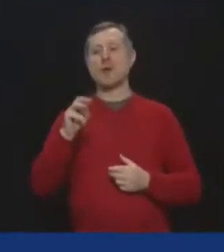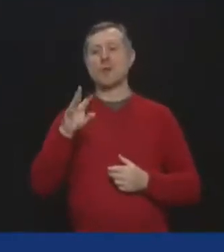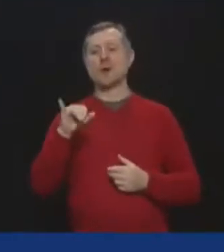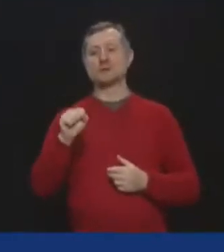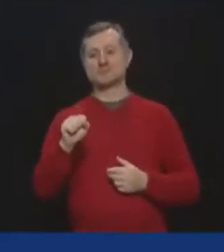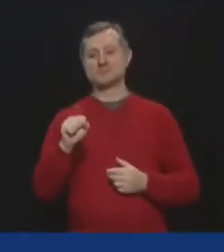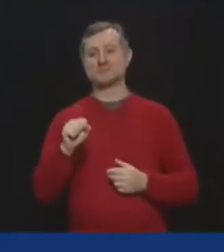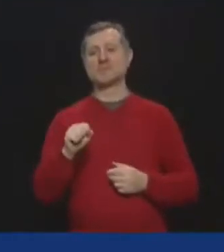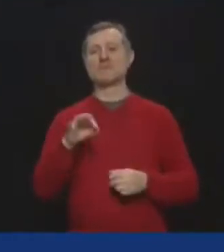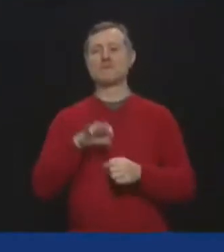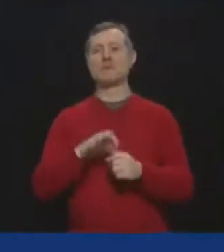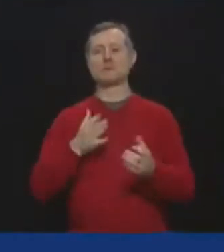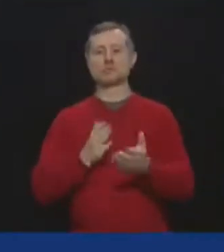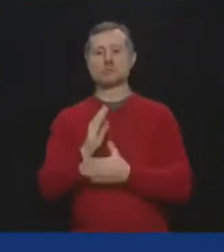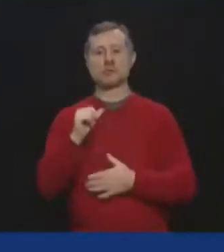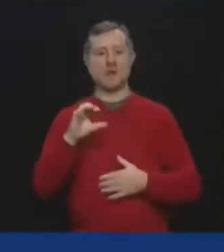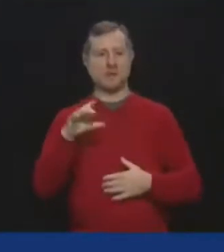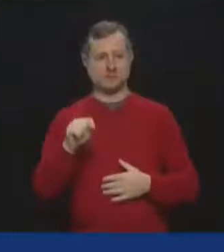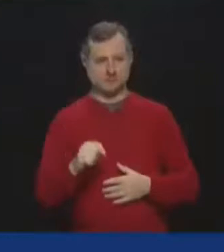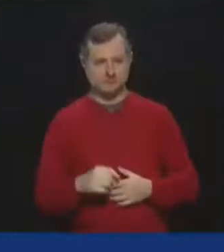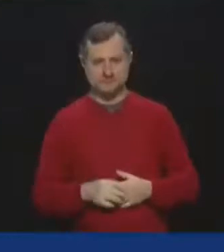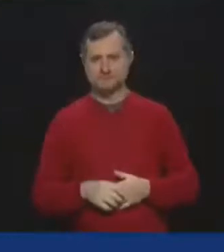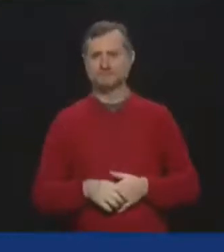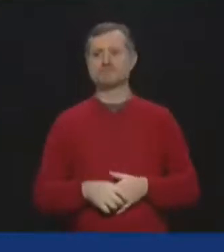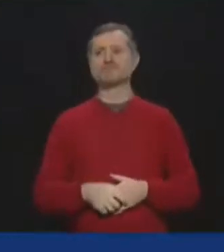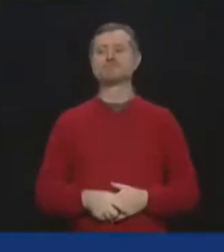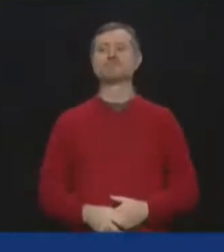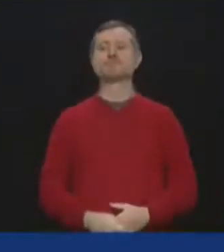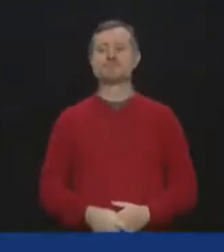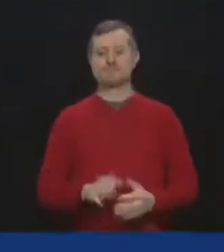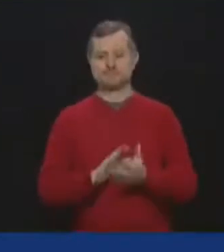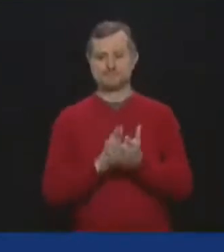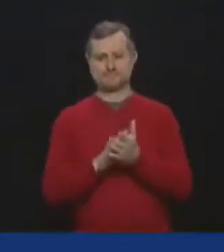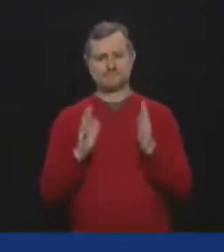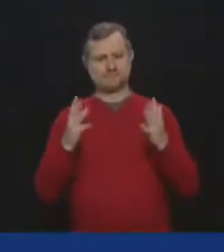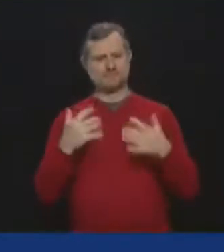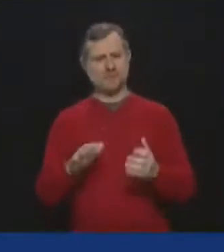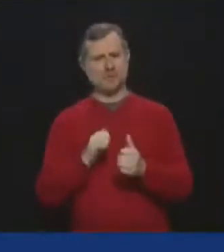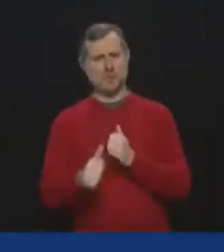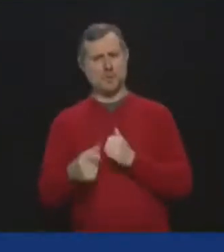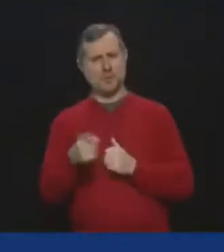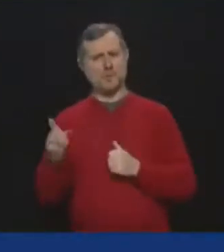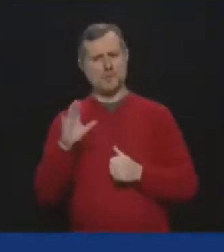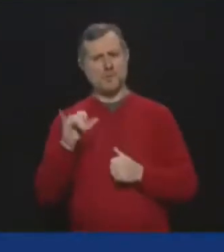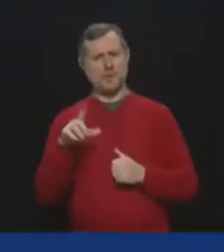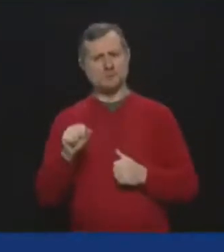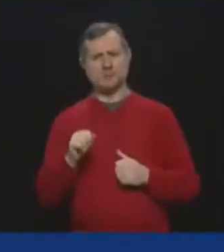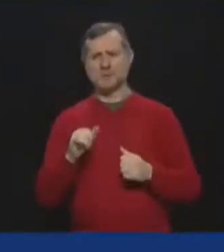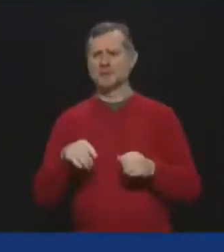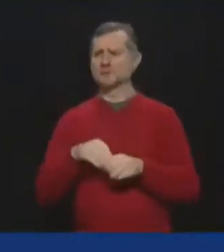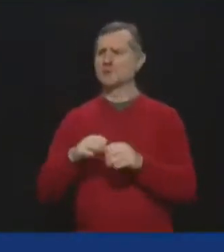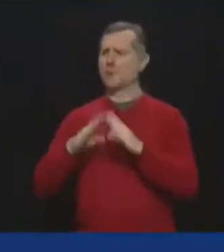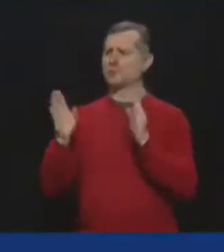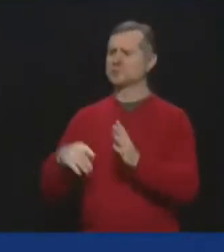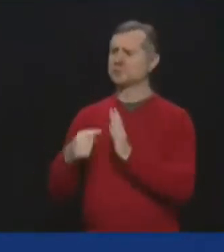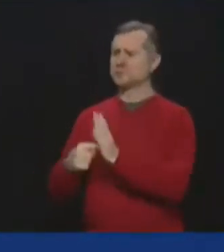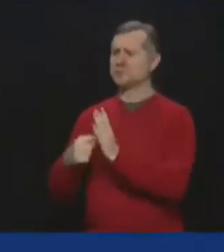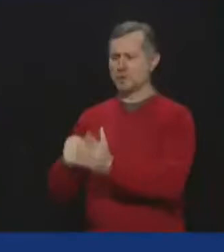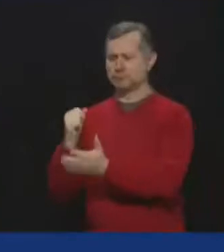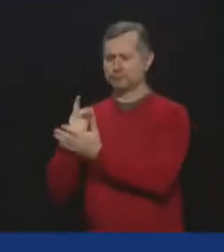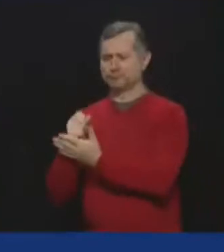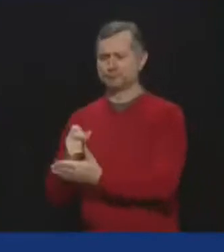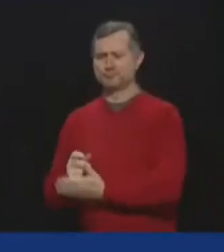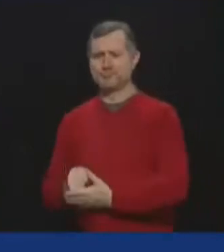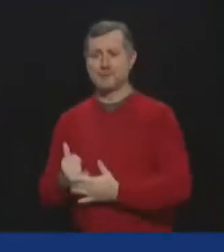Act. We have passed these important voting rights bills in the House of Representatives. The